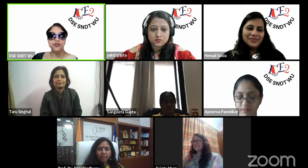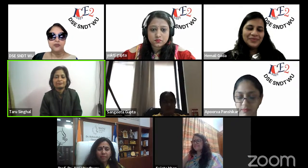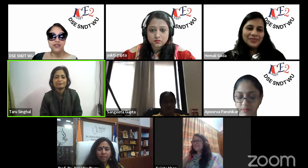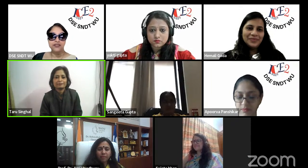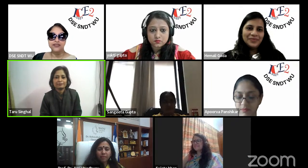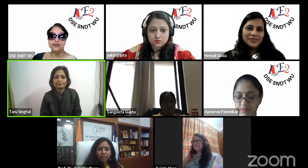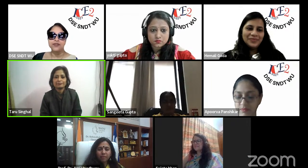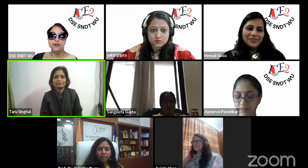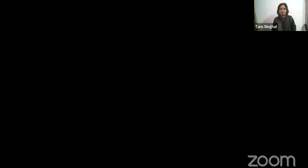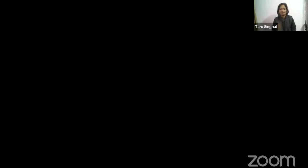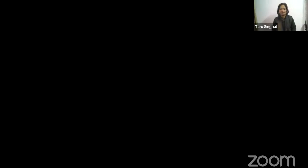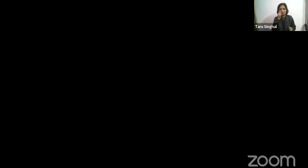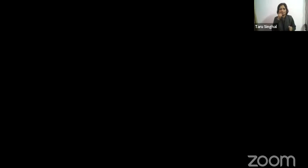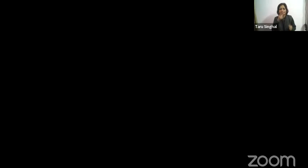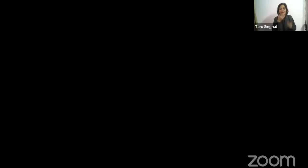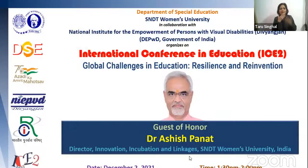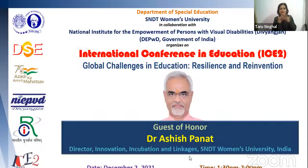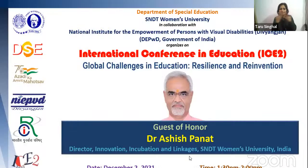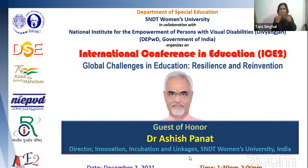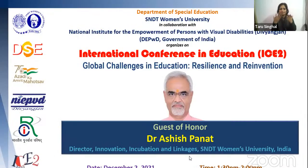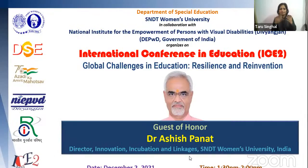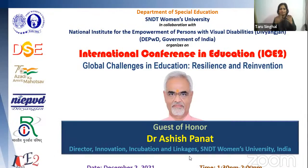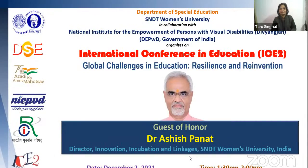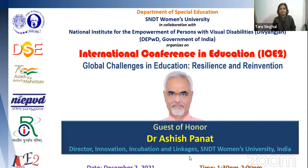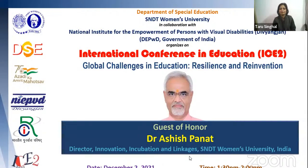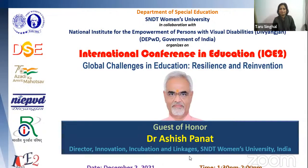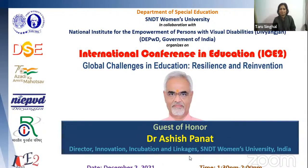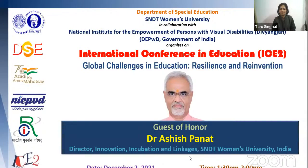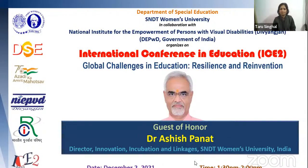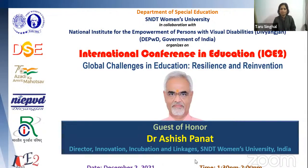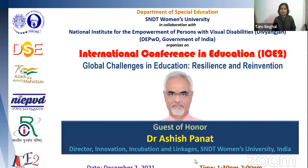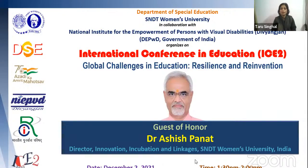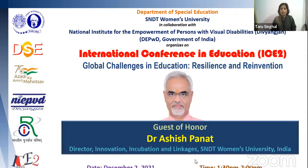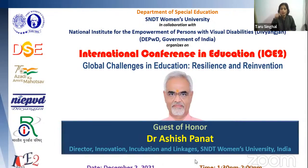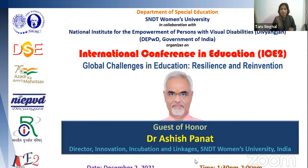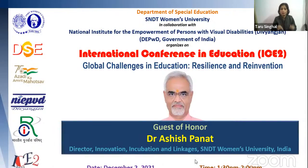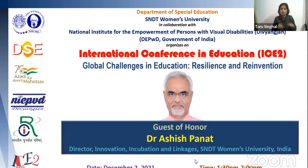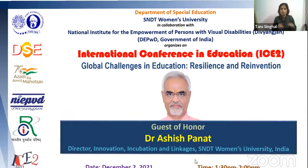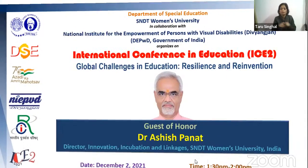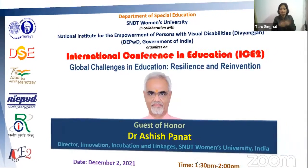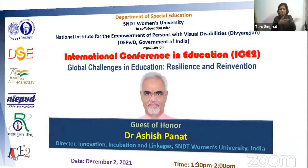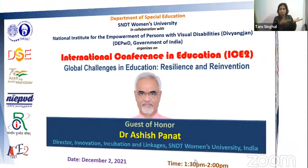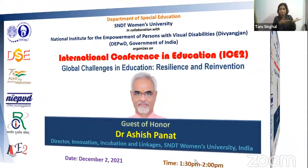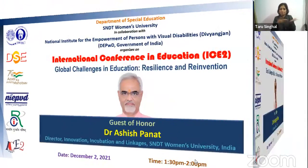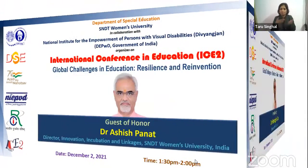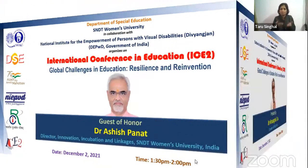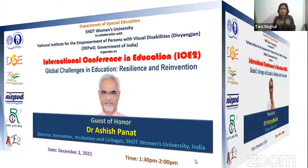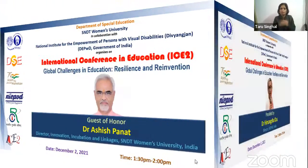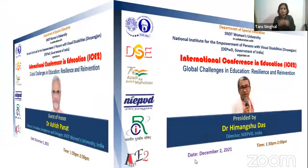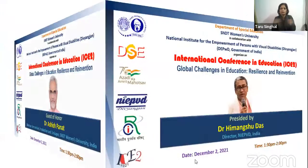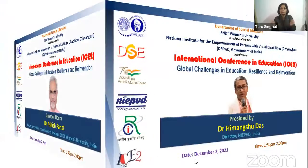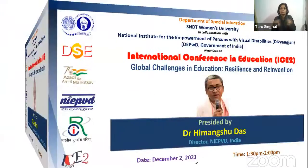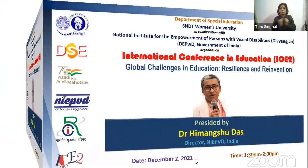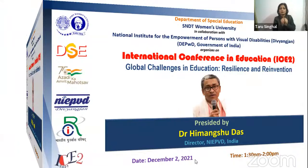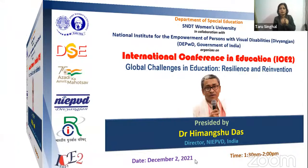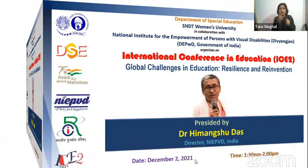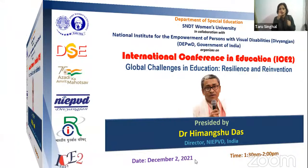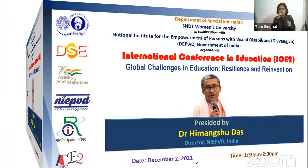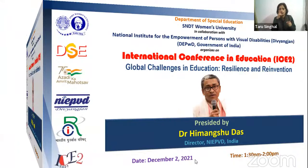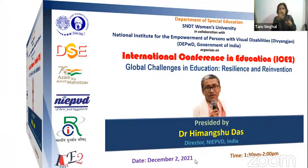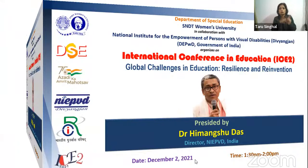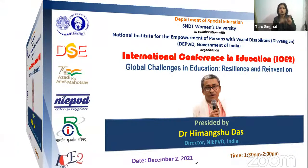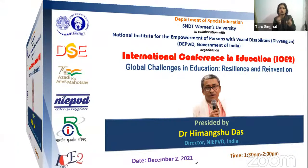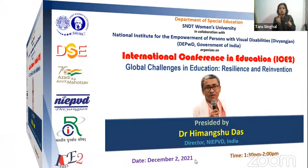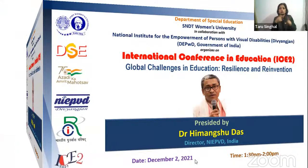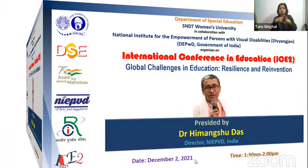Thank you, Dr. Panat and Ms. Semali. I would like to now invite my colleague, Ms. Yukti Gupta, Assistant Professor